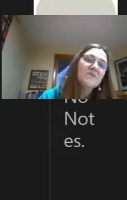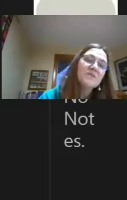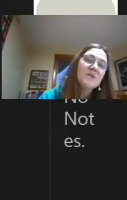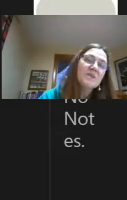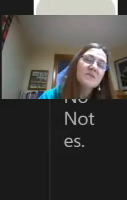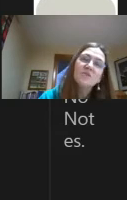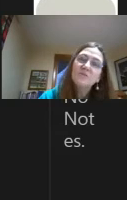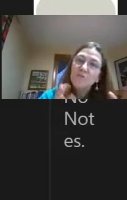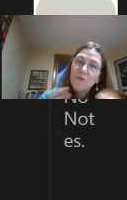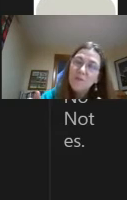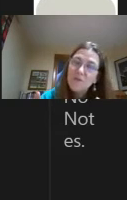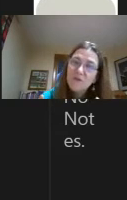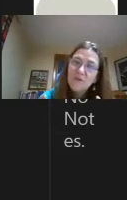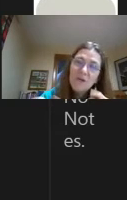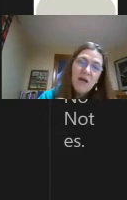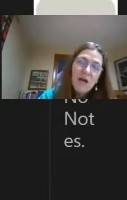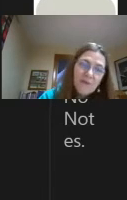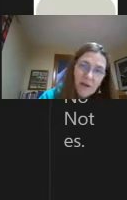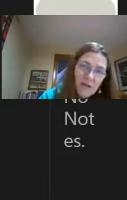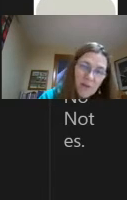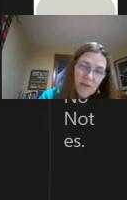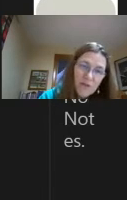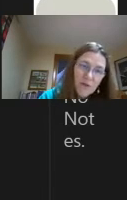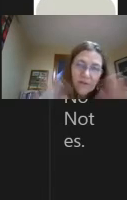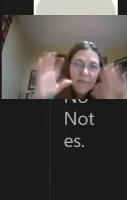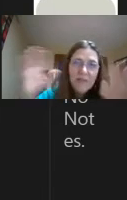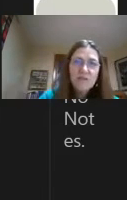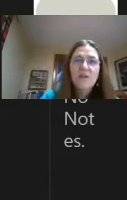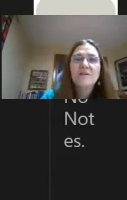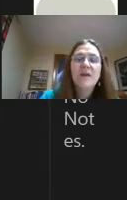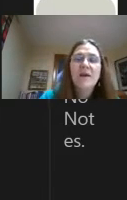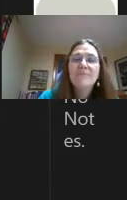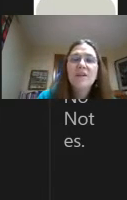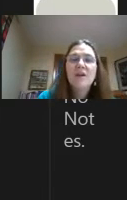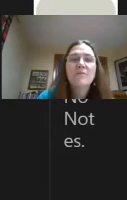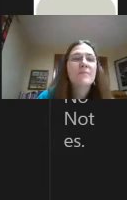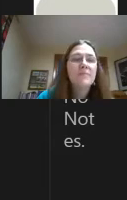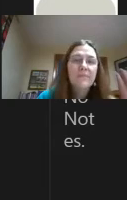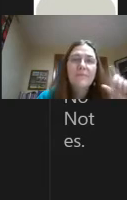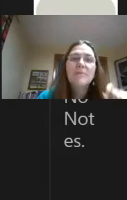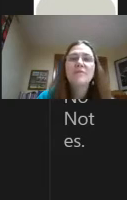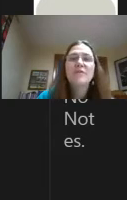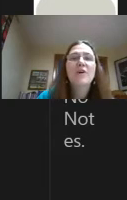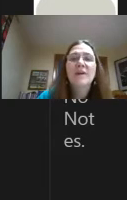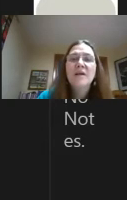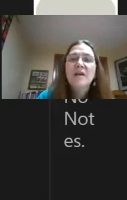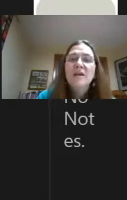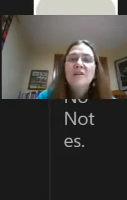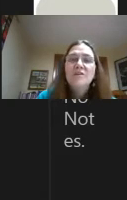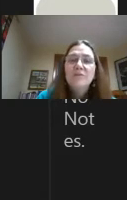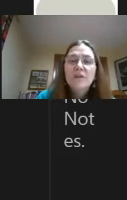to each of these species in terms of when they mature, how they occupy the soil layer. There's a lot to that, a lot of purposeful